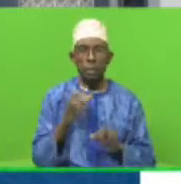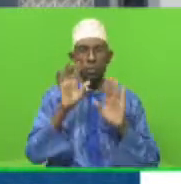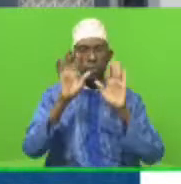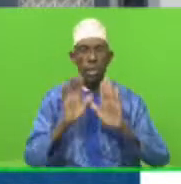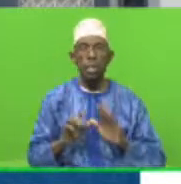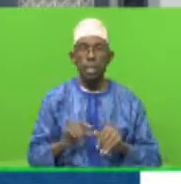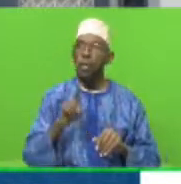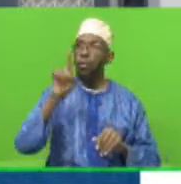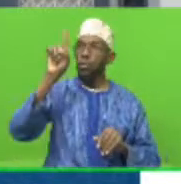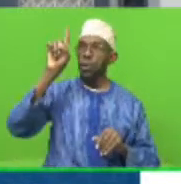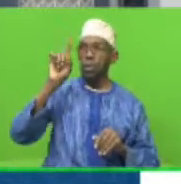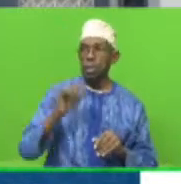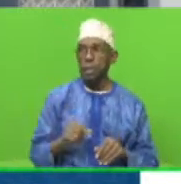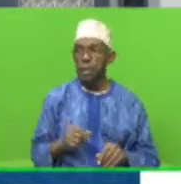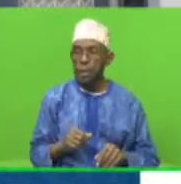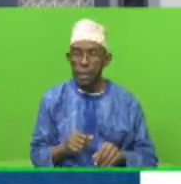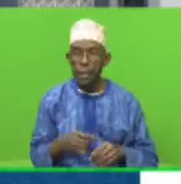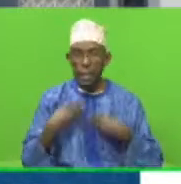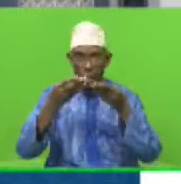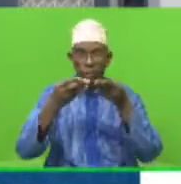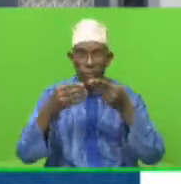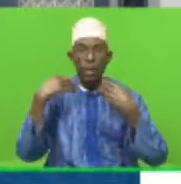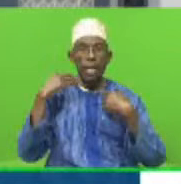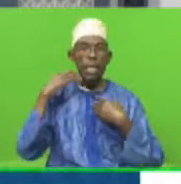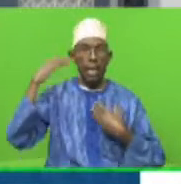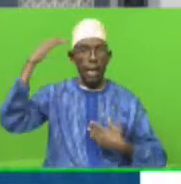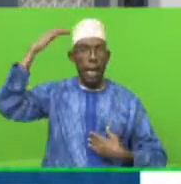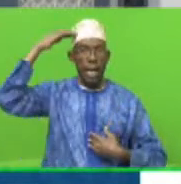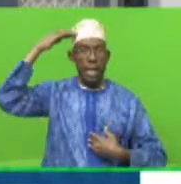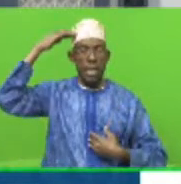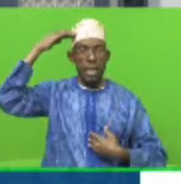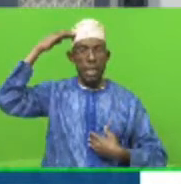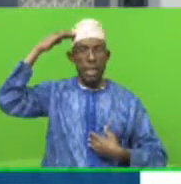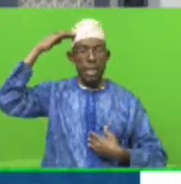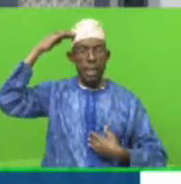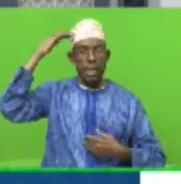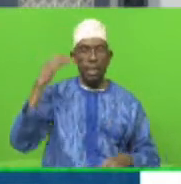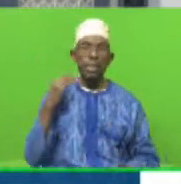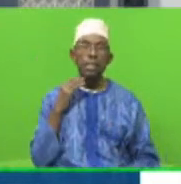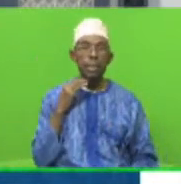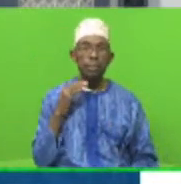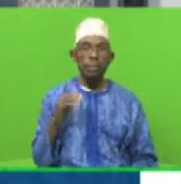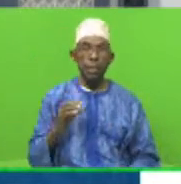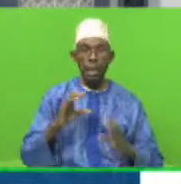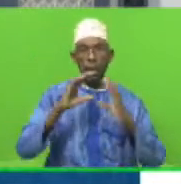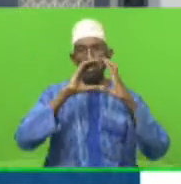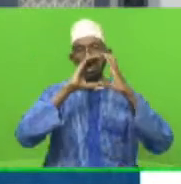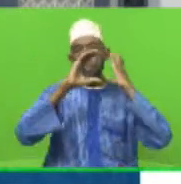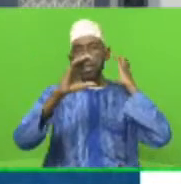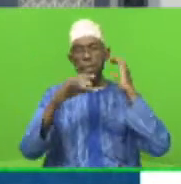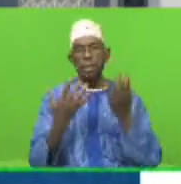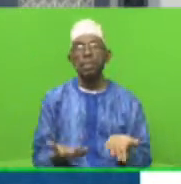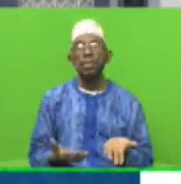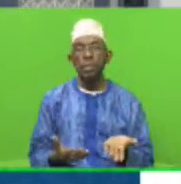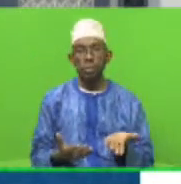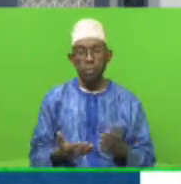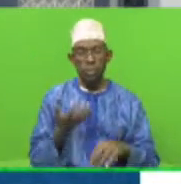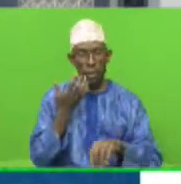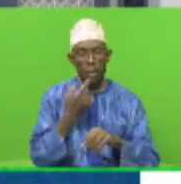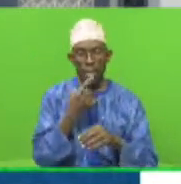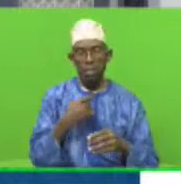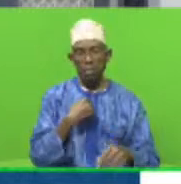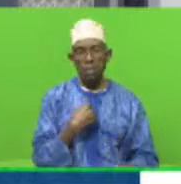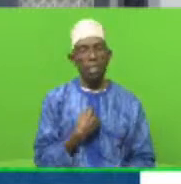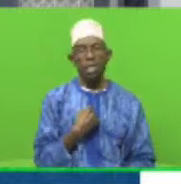important than Allah subhanahu wa ta'ala, who has given you a head. Your head could be like a bus. It could be like a stone. But what do you